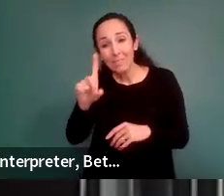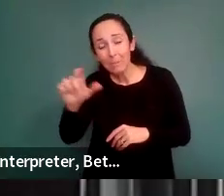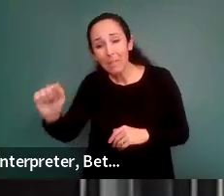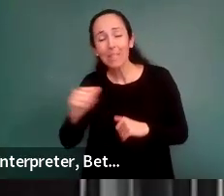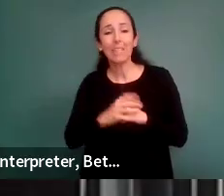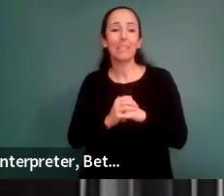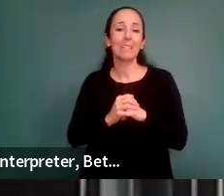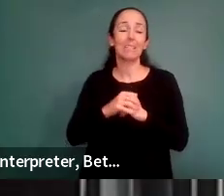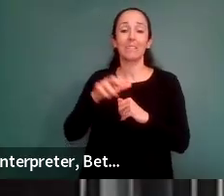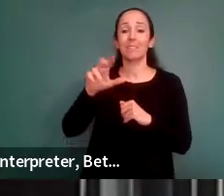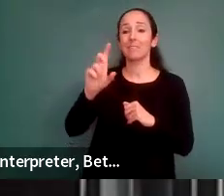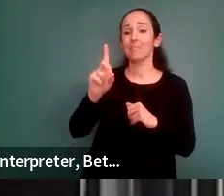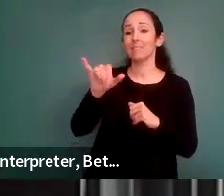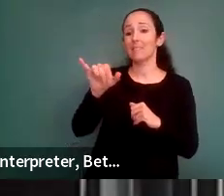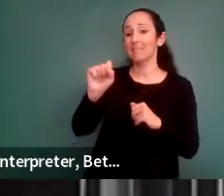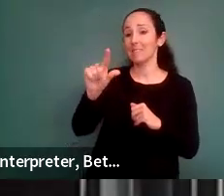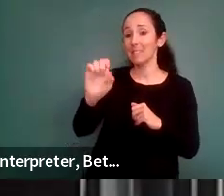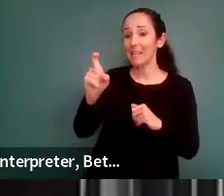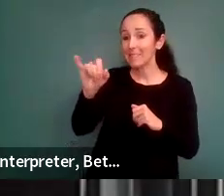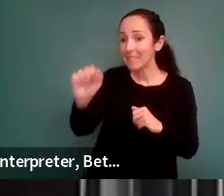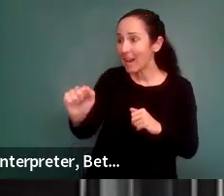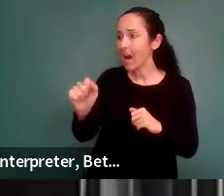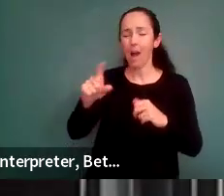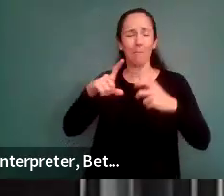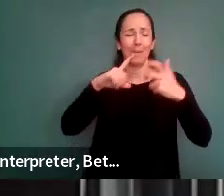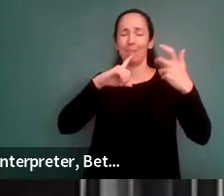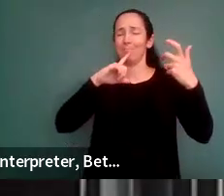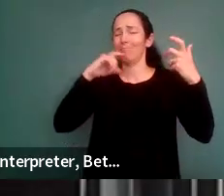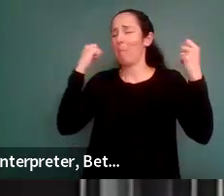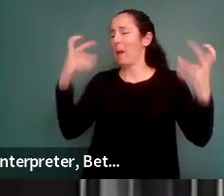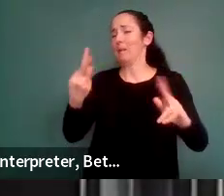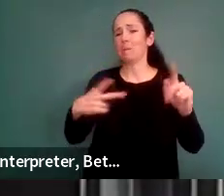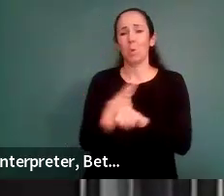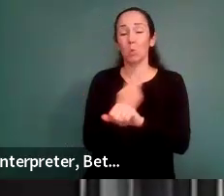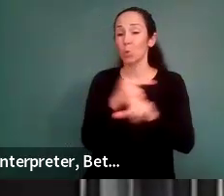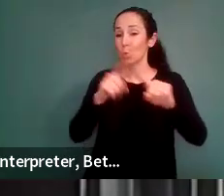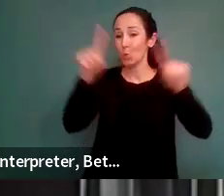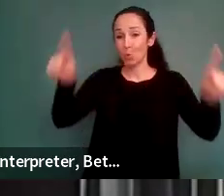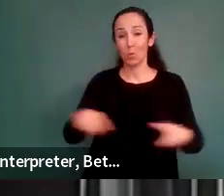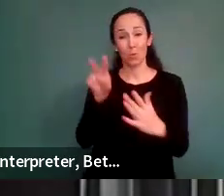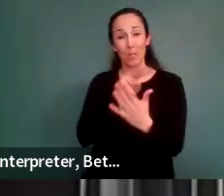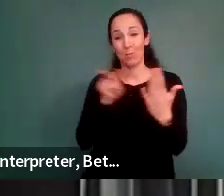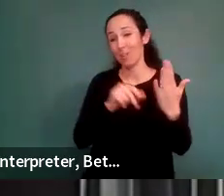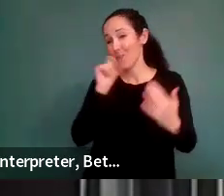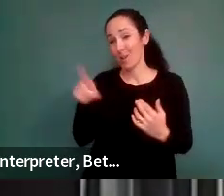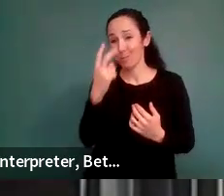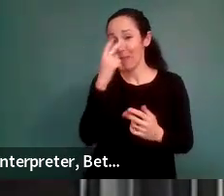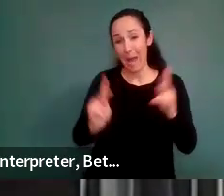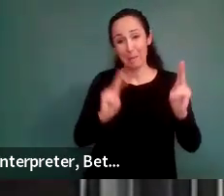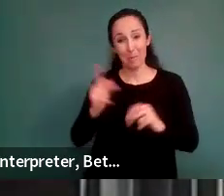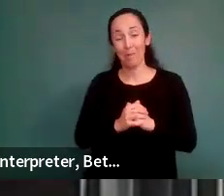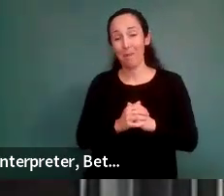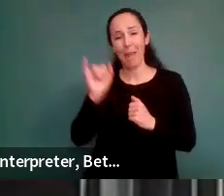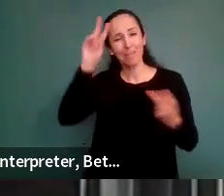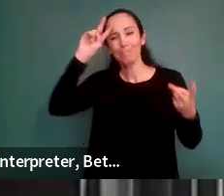have dyslexia. There's a wide variety of reasons why somebody may use a screen reader.